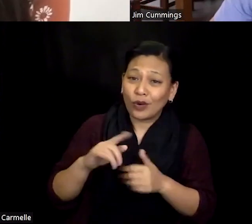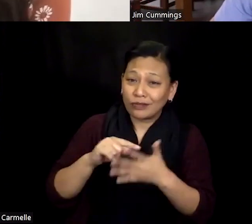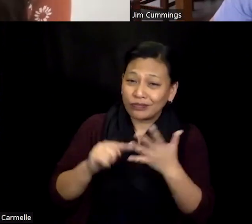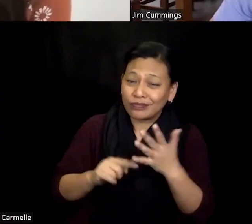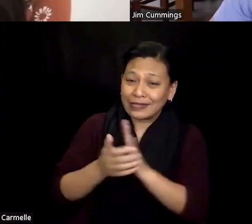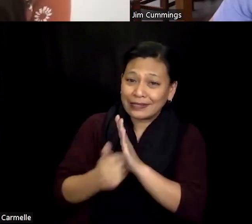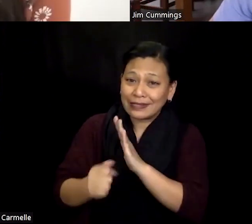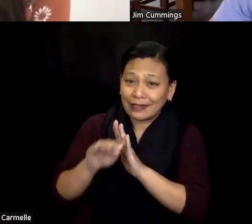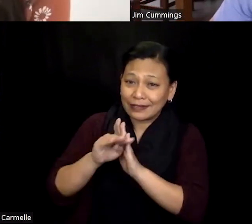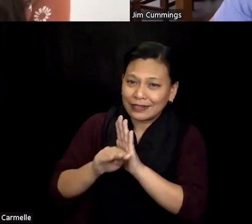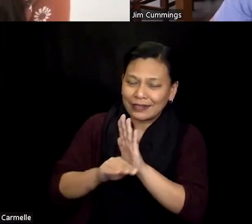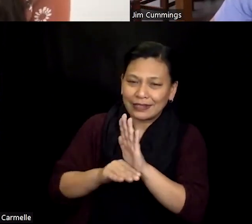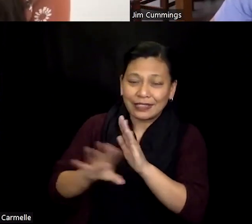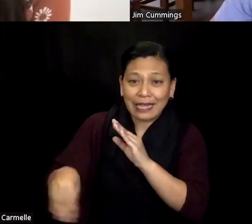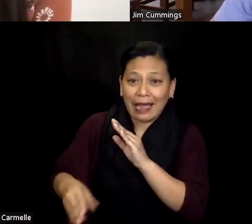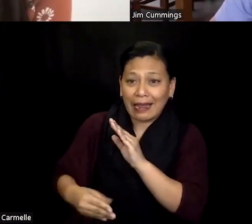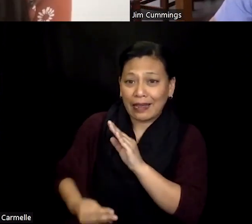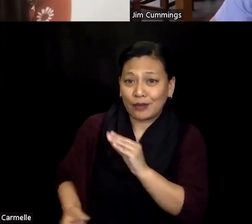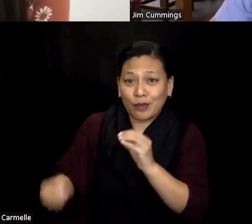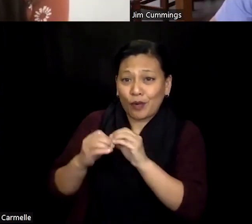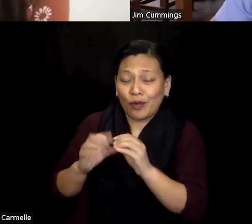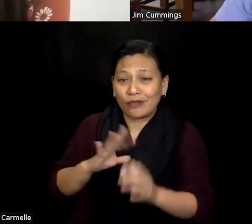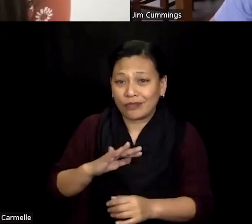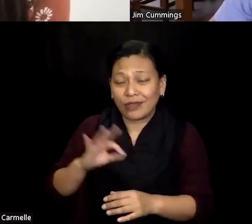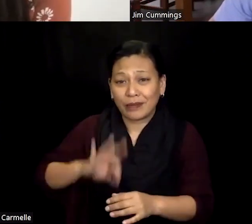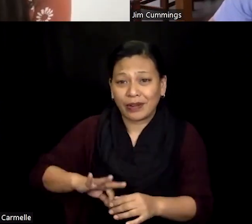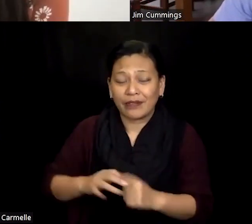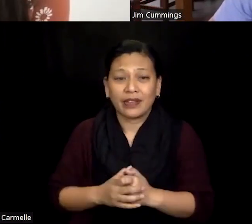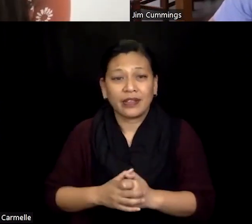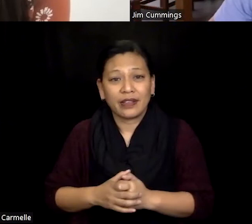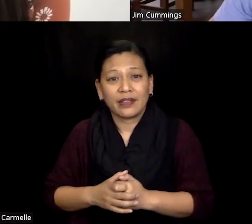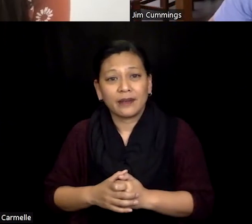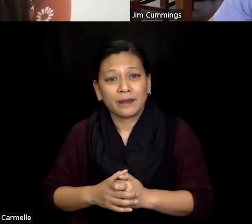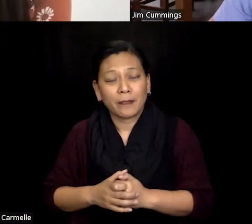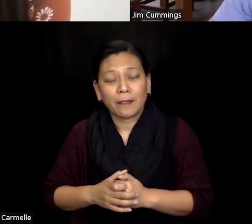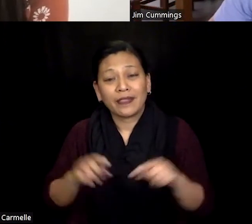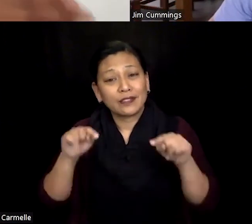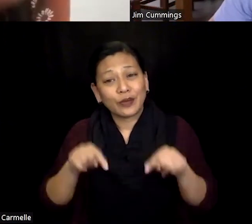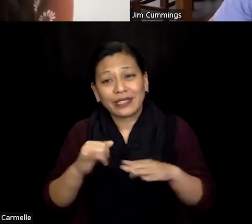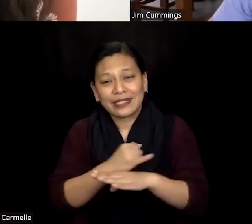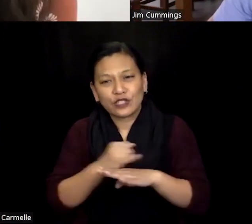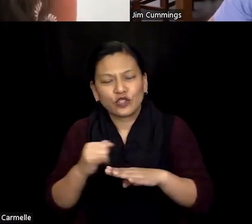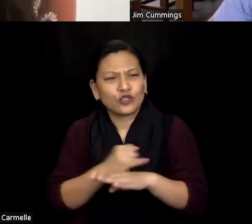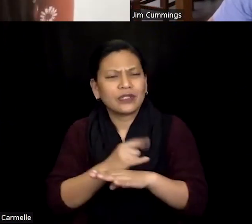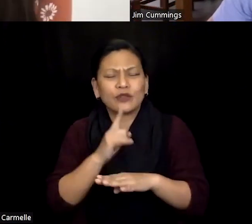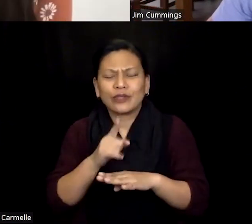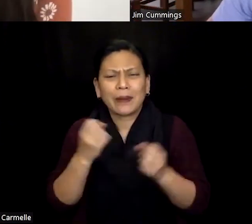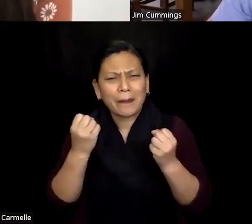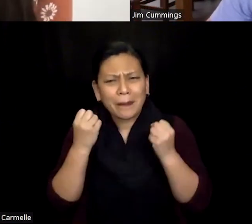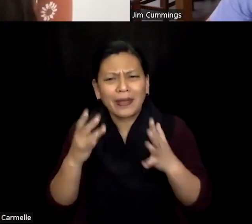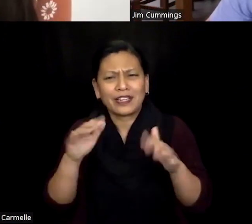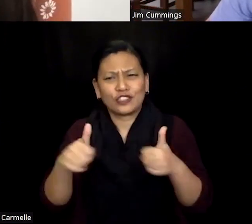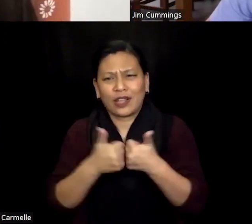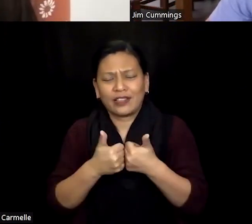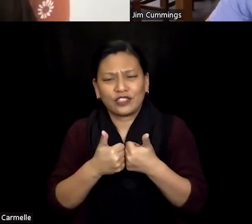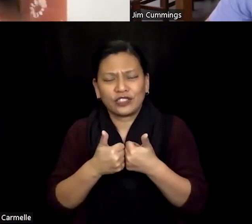things. And again, I think that it's important to note that this industry, you know, you have to face so many challenges